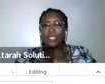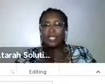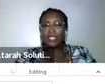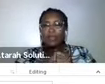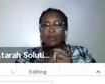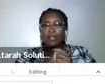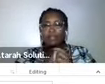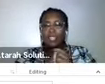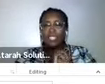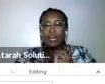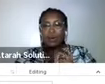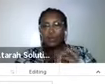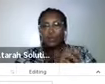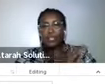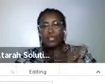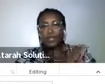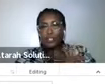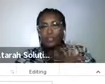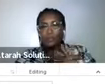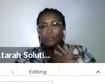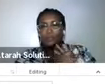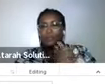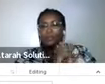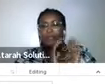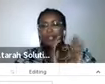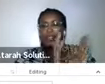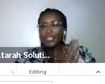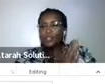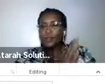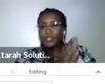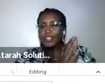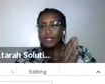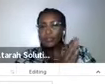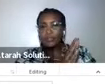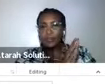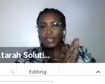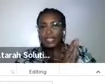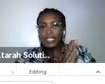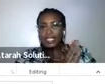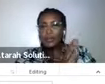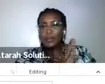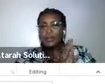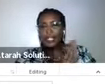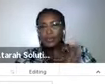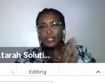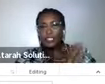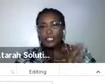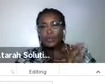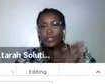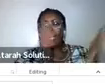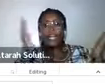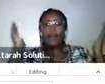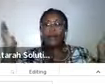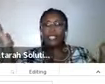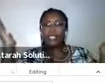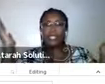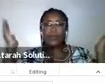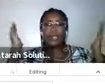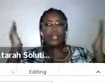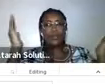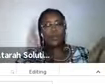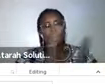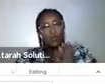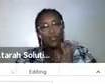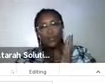our places or our events are also inclusive. Thank you so much, Gabriel, for making it here. We really appreciate you. And our audience,